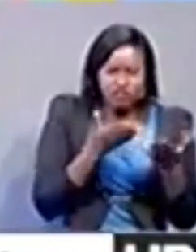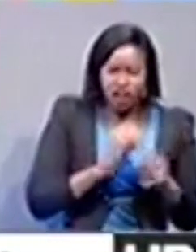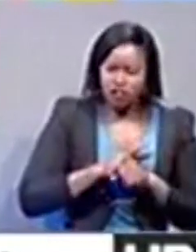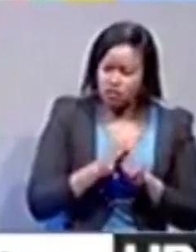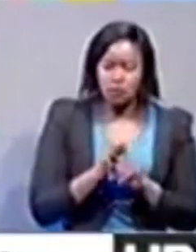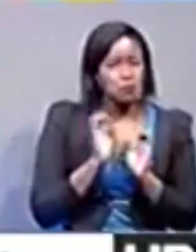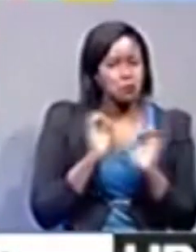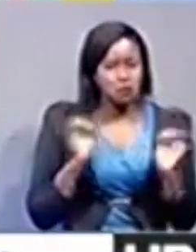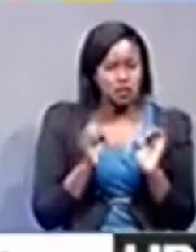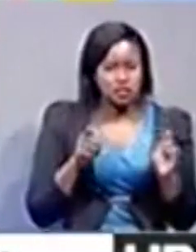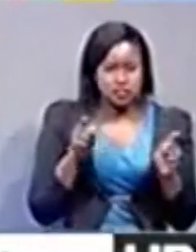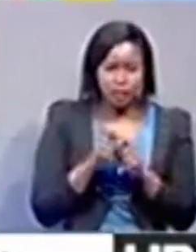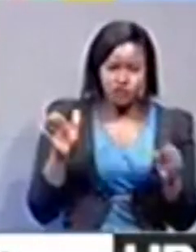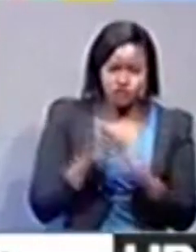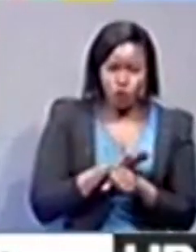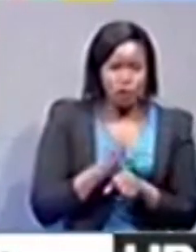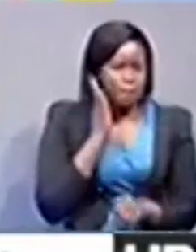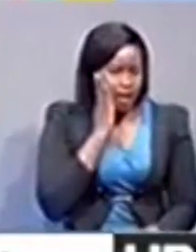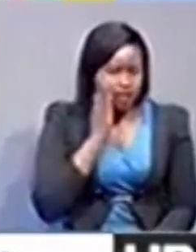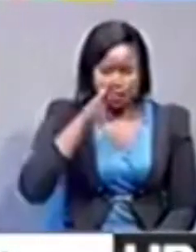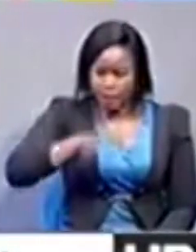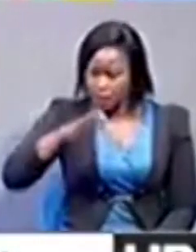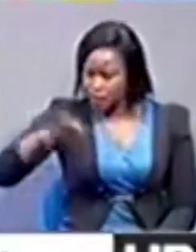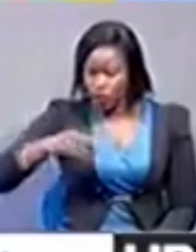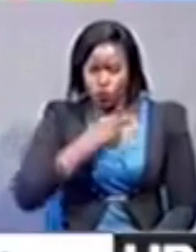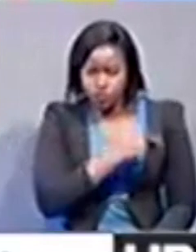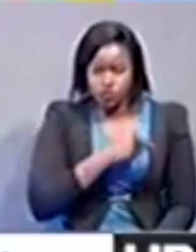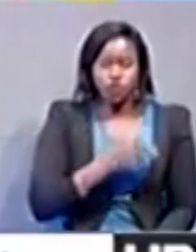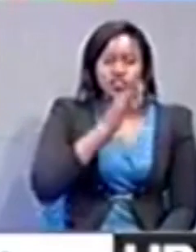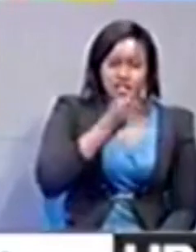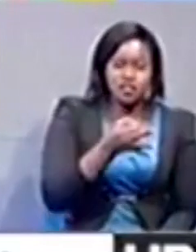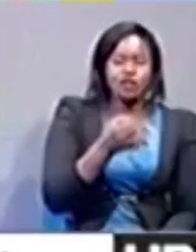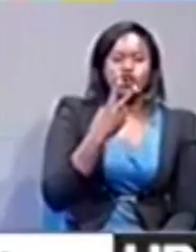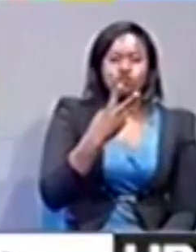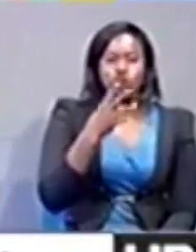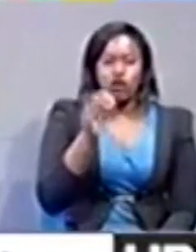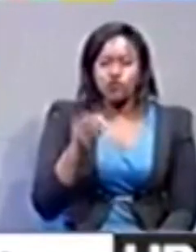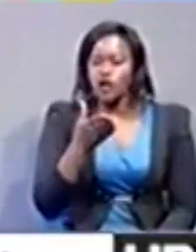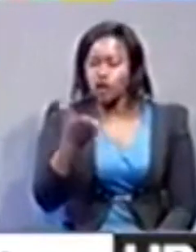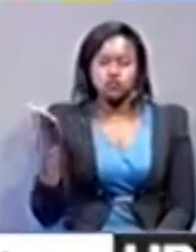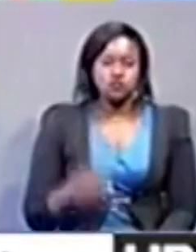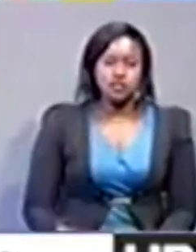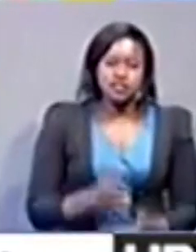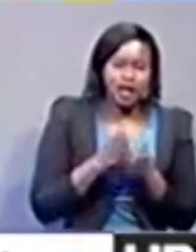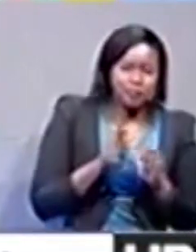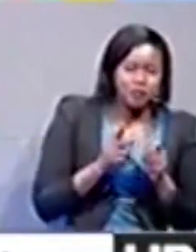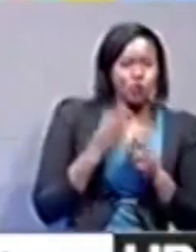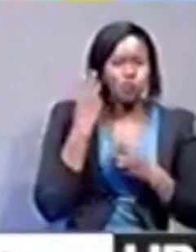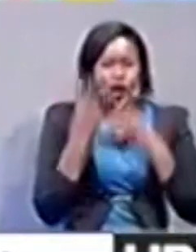The total beds in all these hospitals are 3,200, because I had some people who were worried about this.